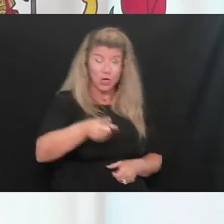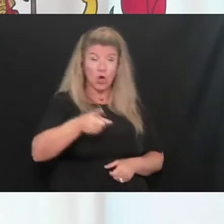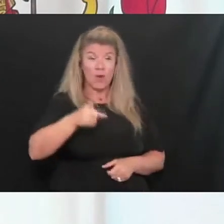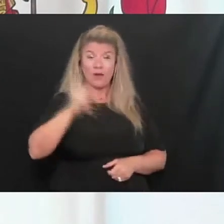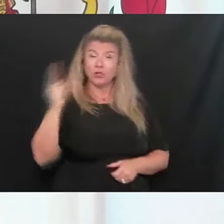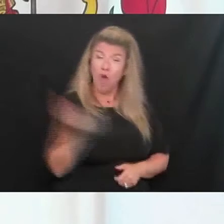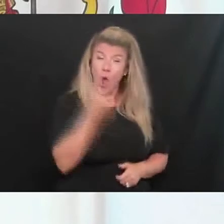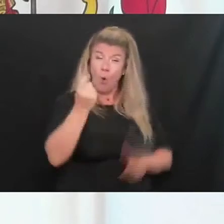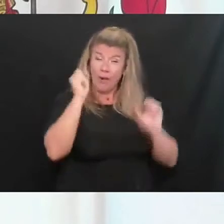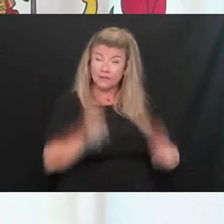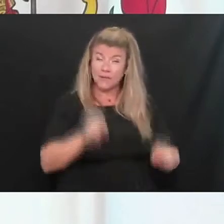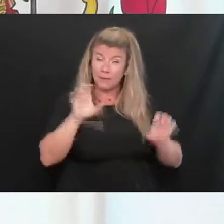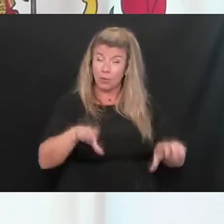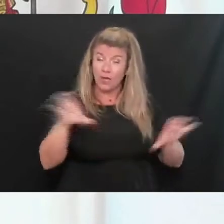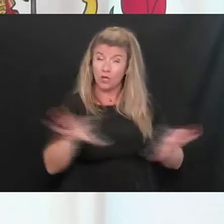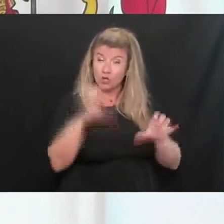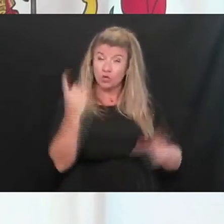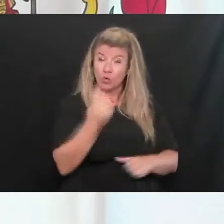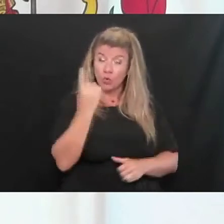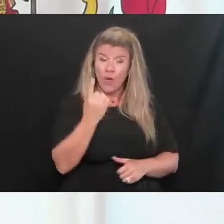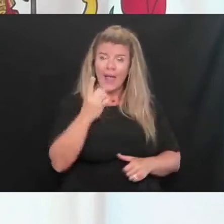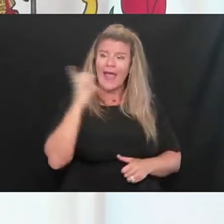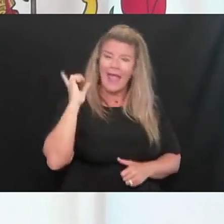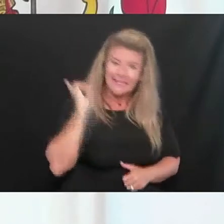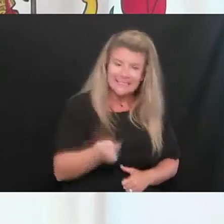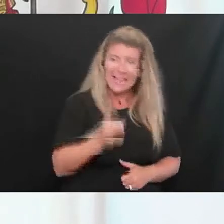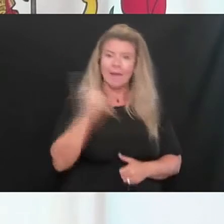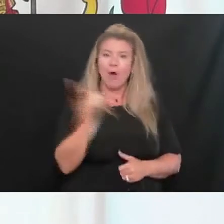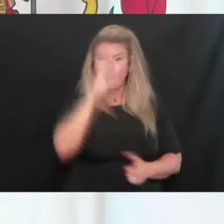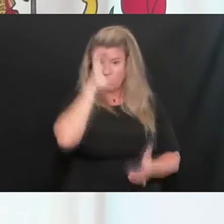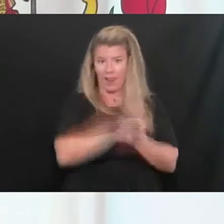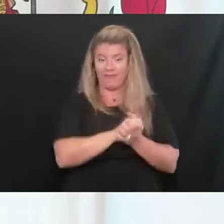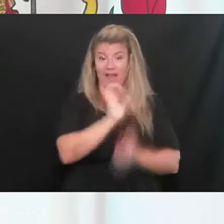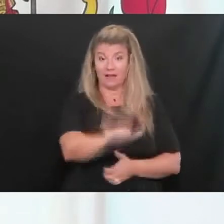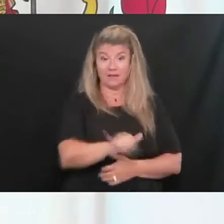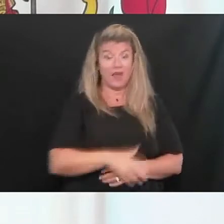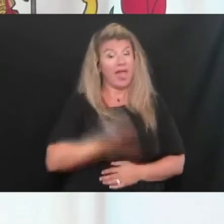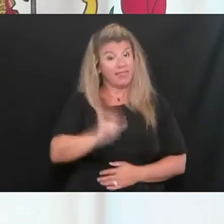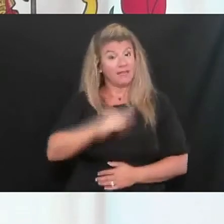that. And so that's what I'm going to continue to do. All